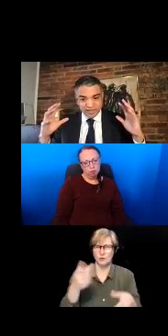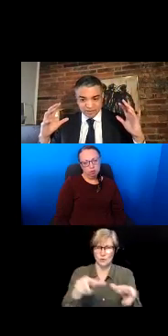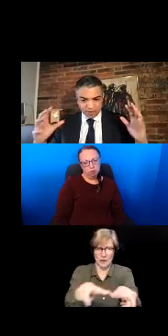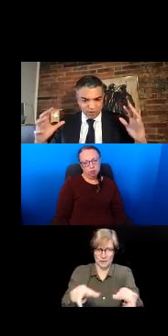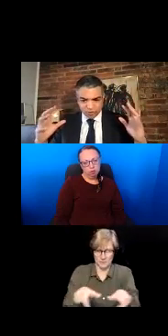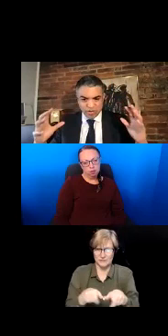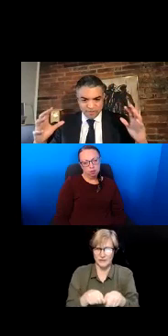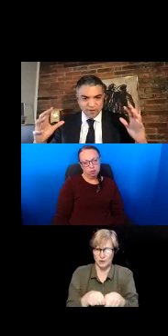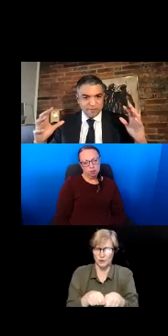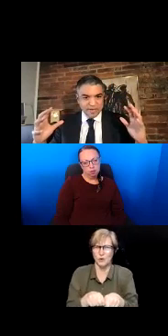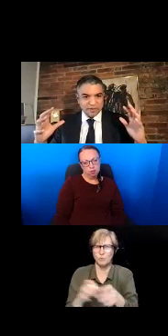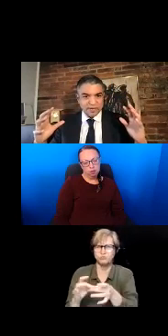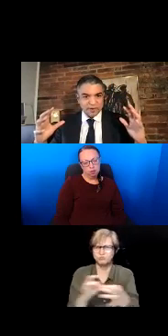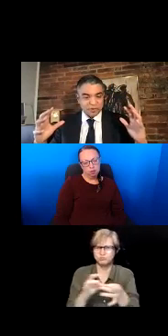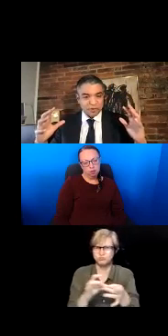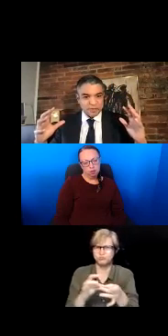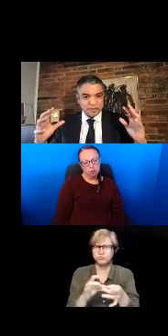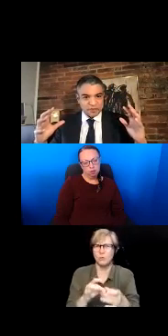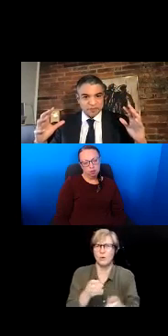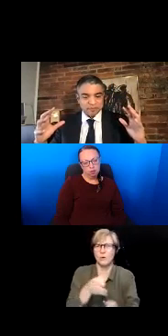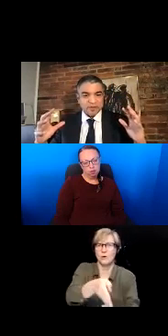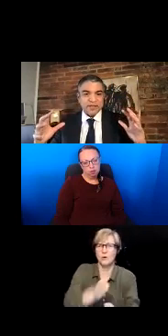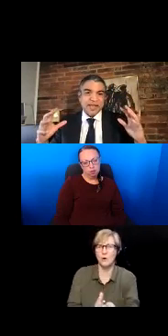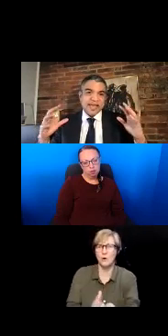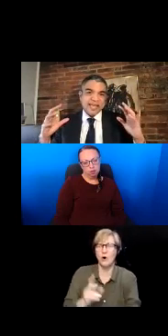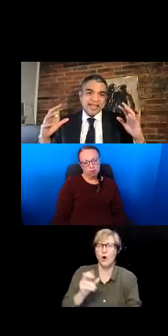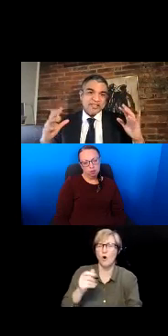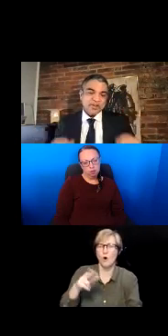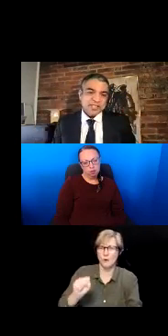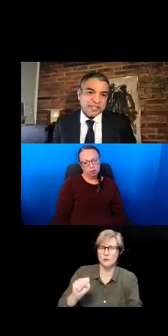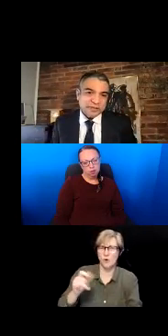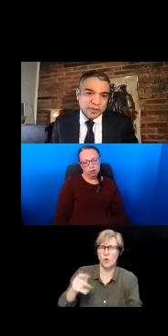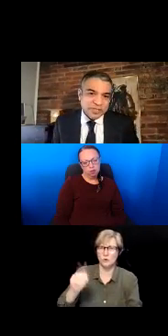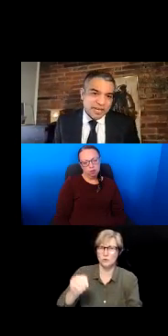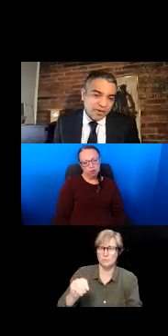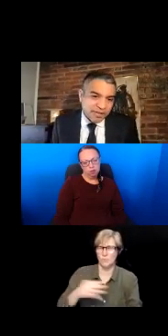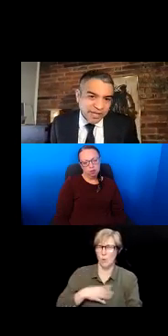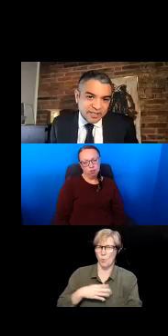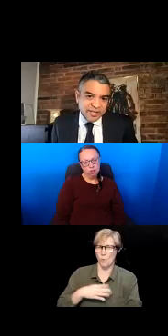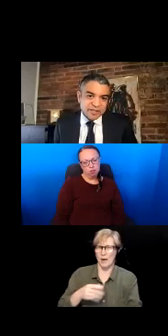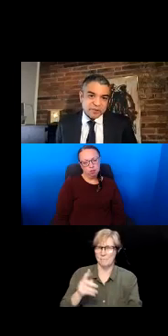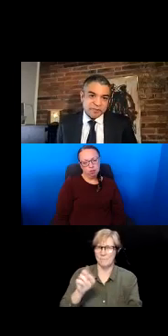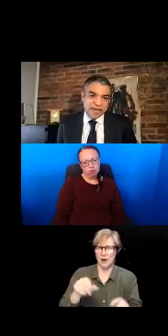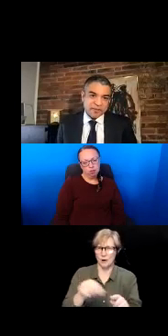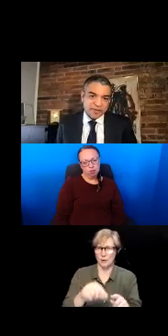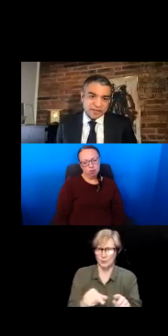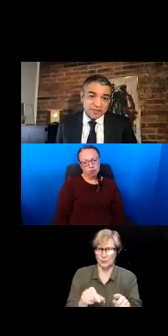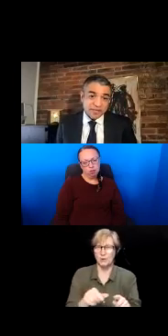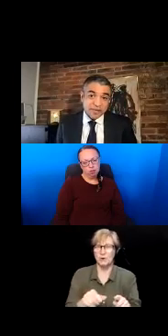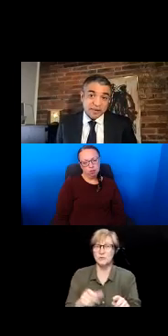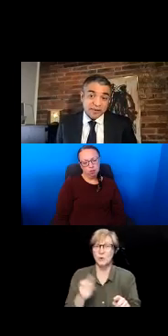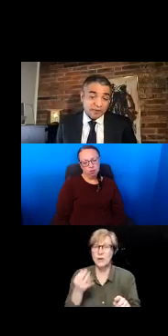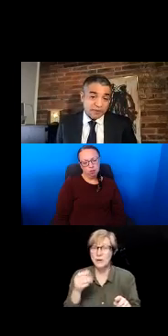a large white matter pathway called the corpus callosum. Right? It turns out that if you interrogate those